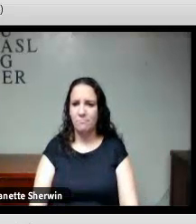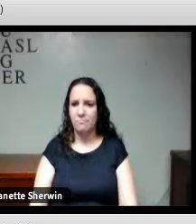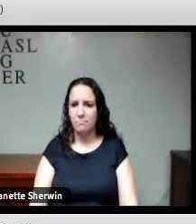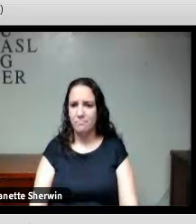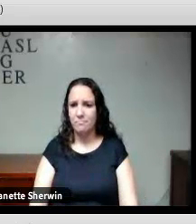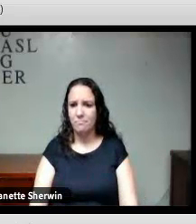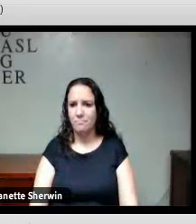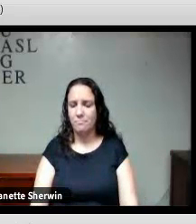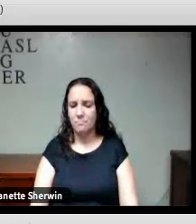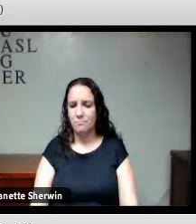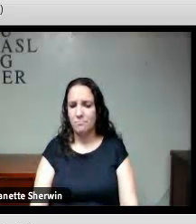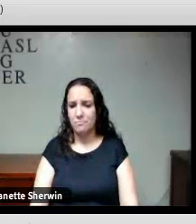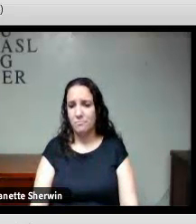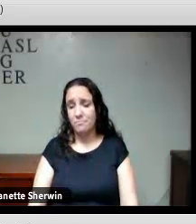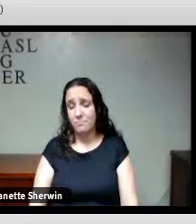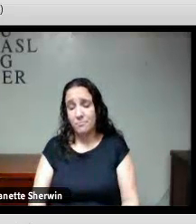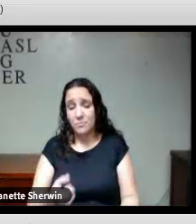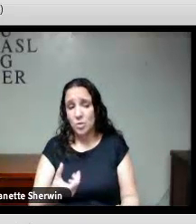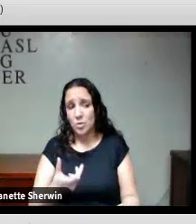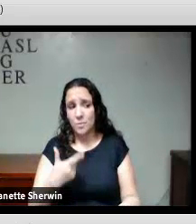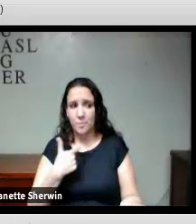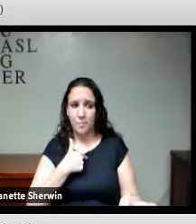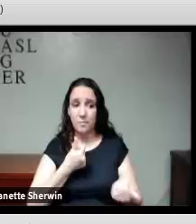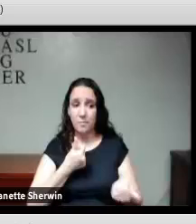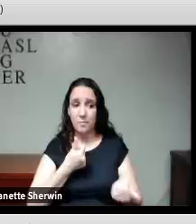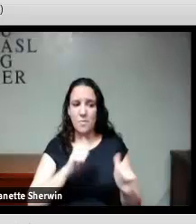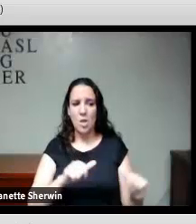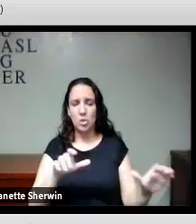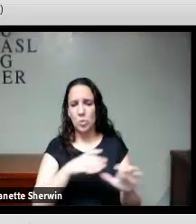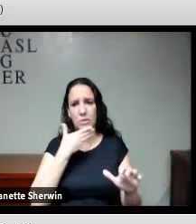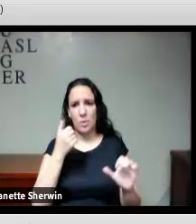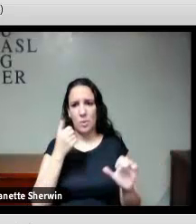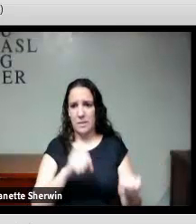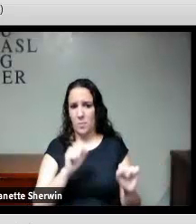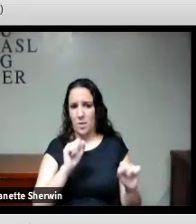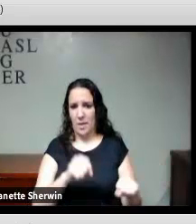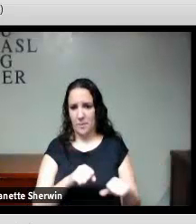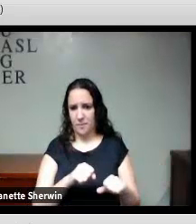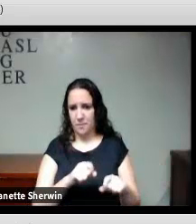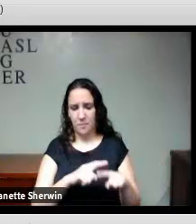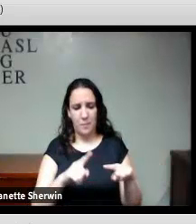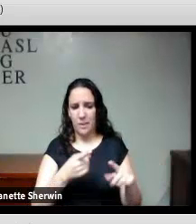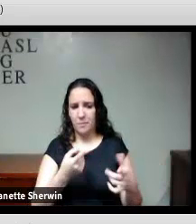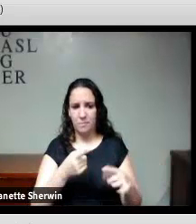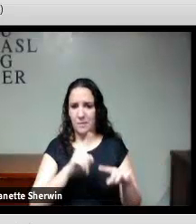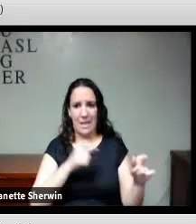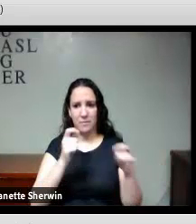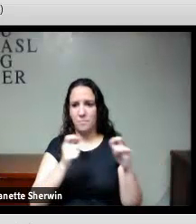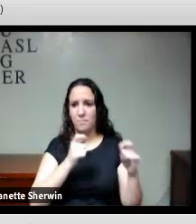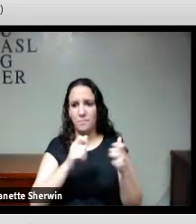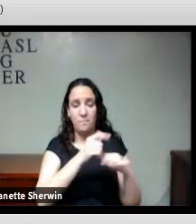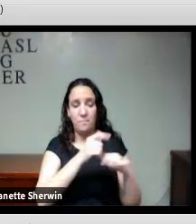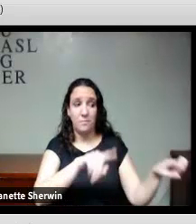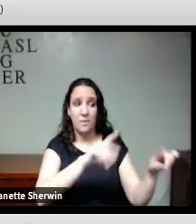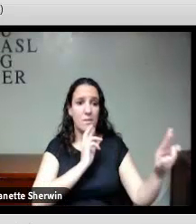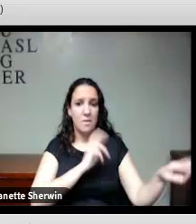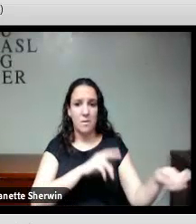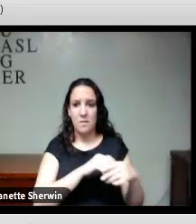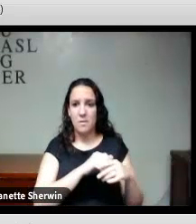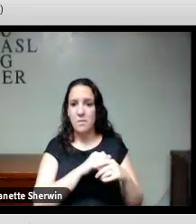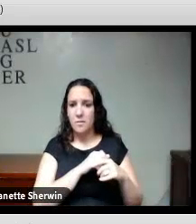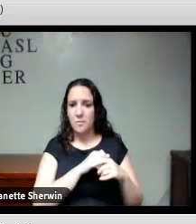credit for the fact that we're making the best effort we can to hold things together, but we cannot control how they react to us. So please understand